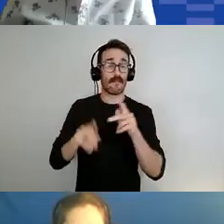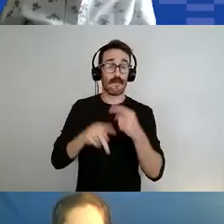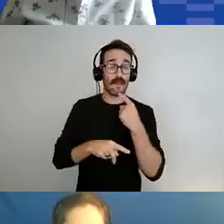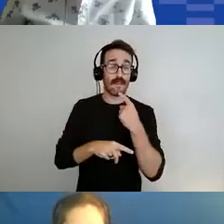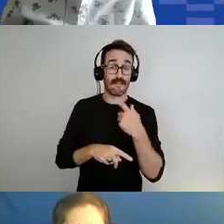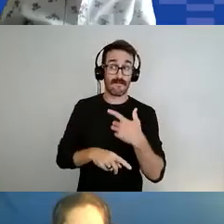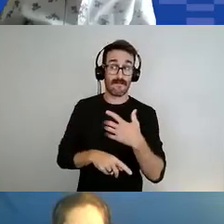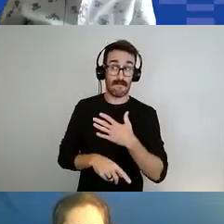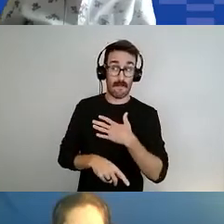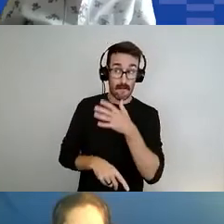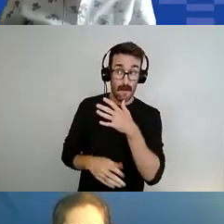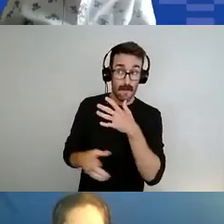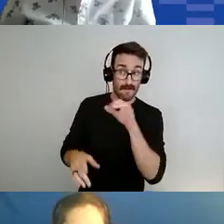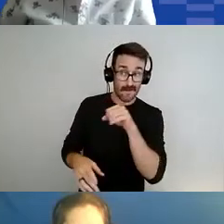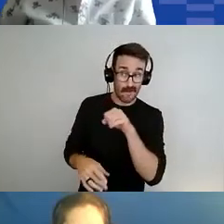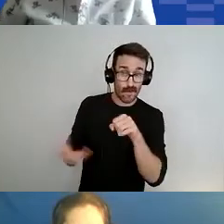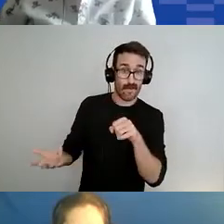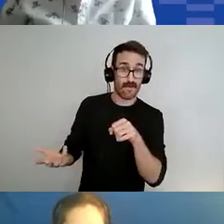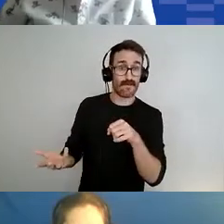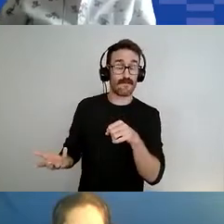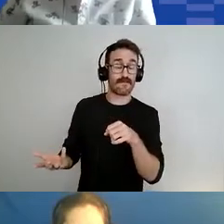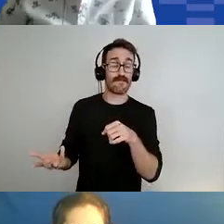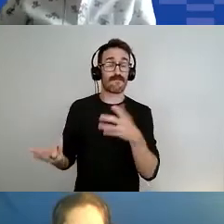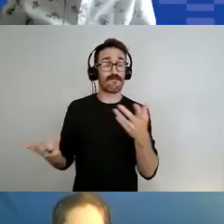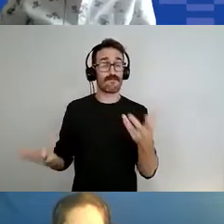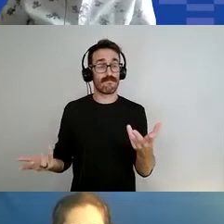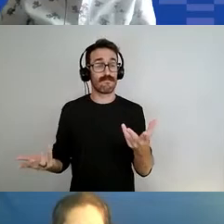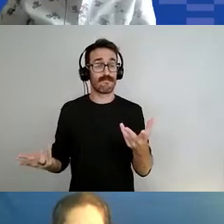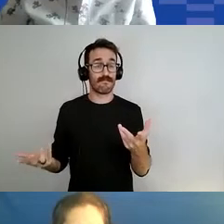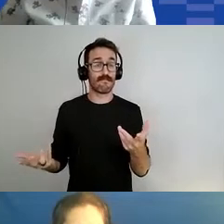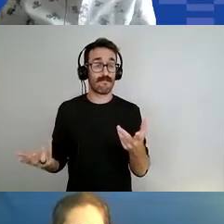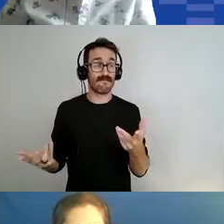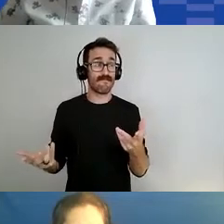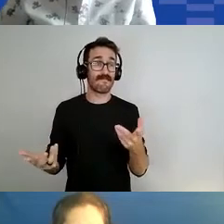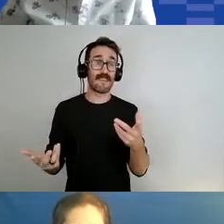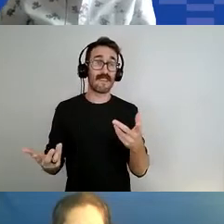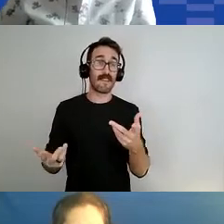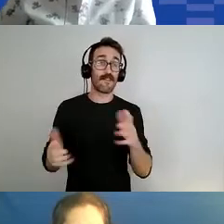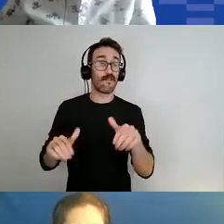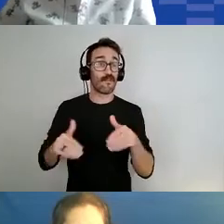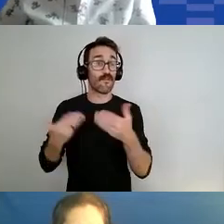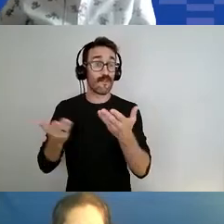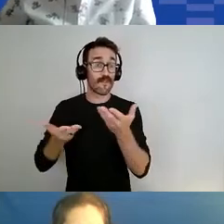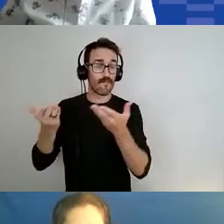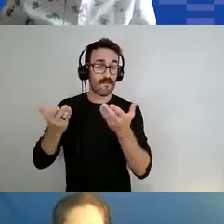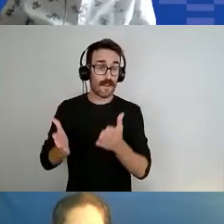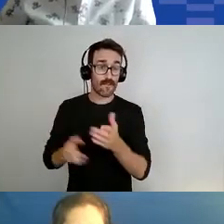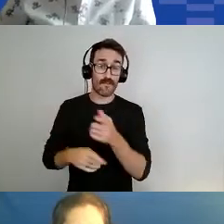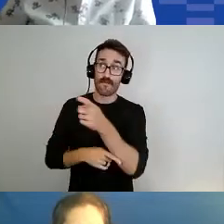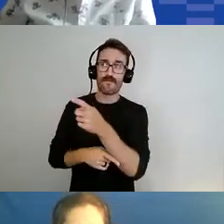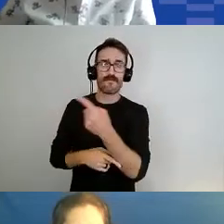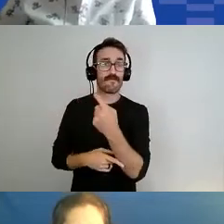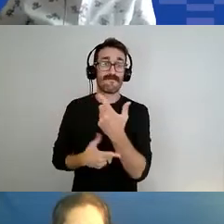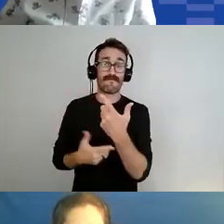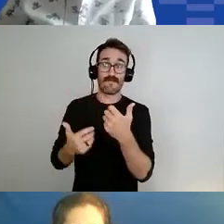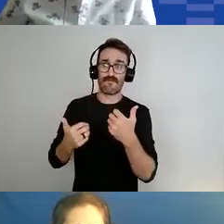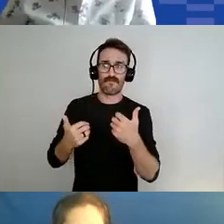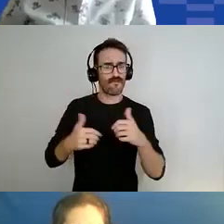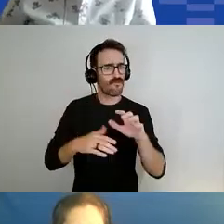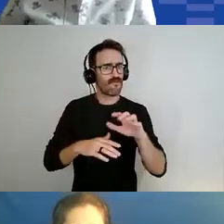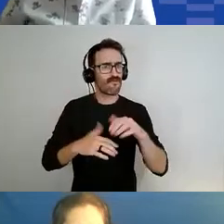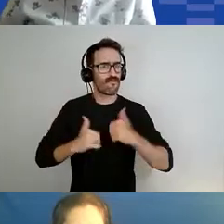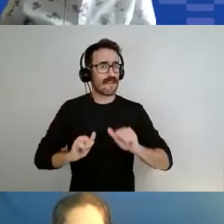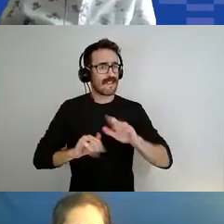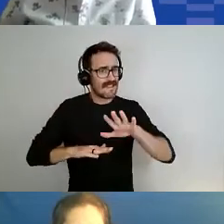mom?" So as interacting with service providers, providers wanting to place this relationship, whether it